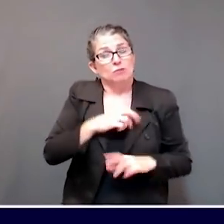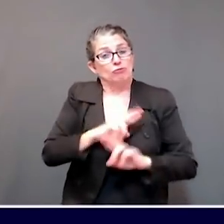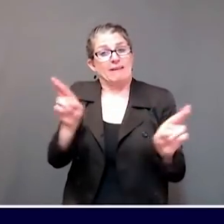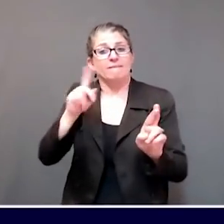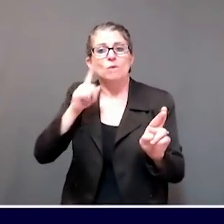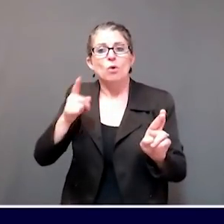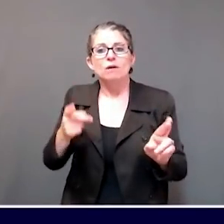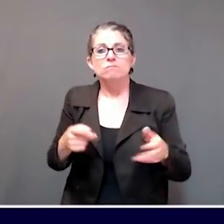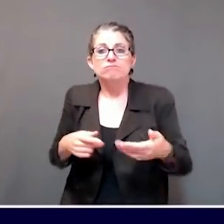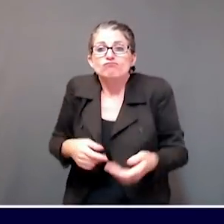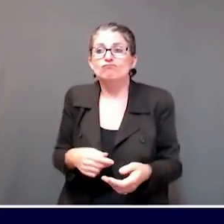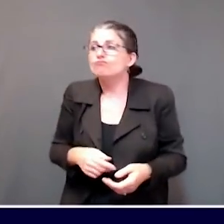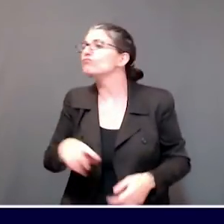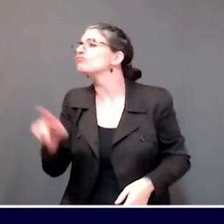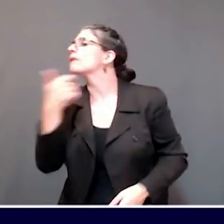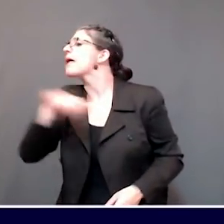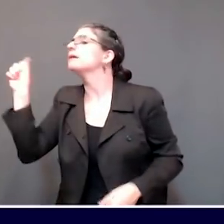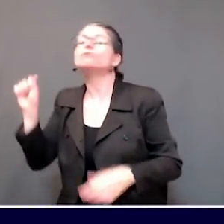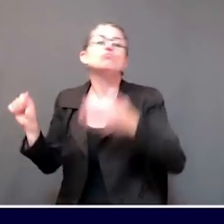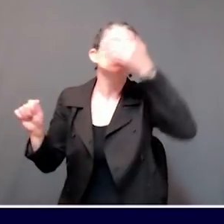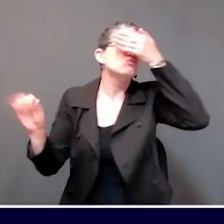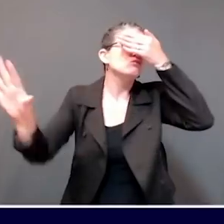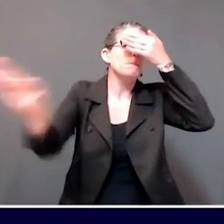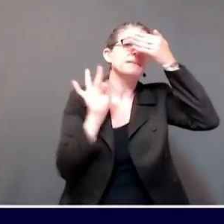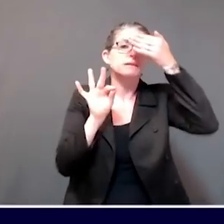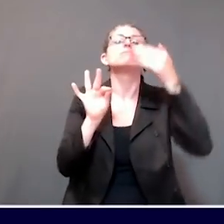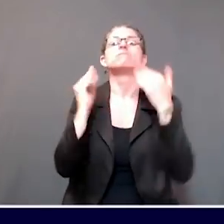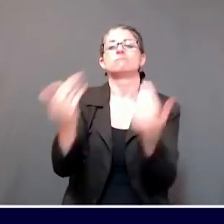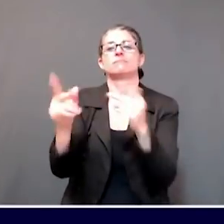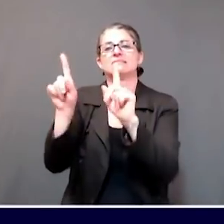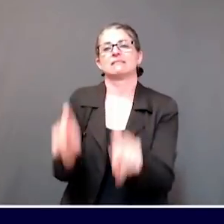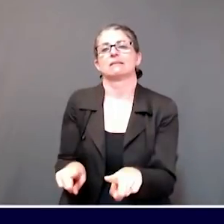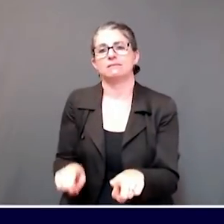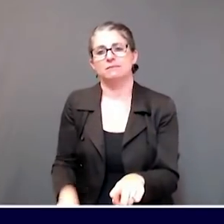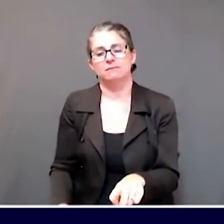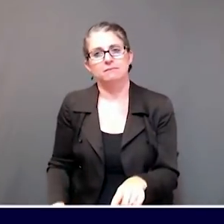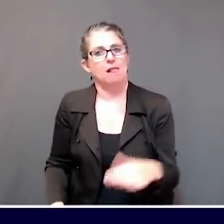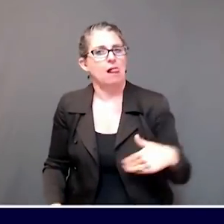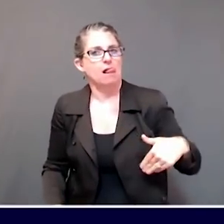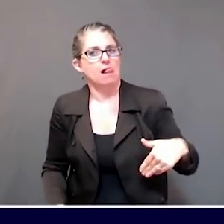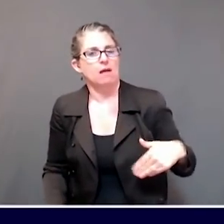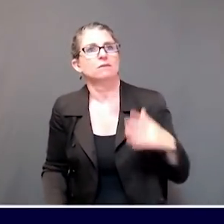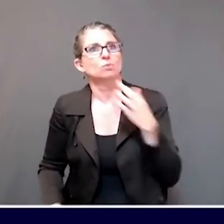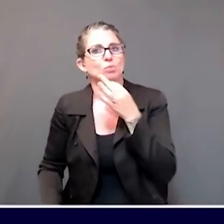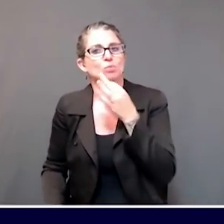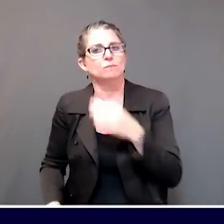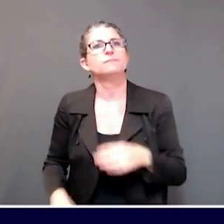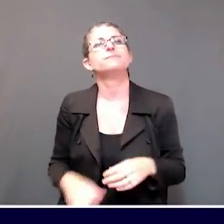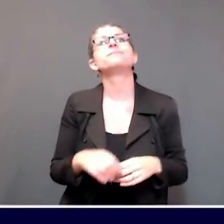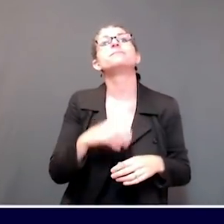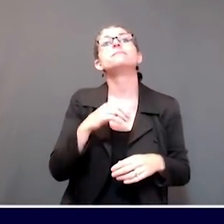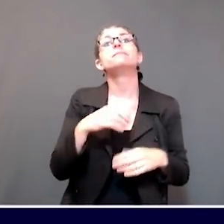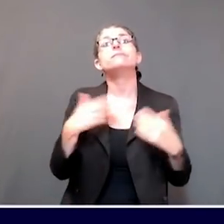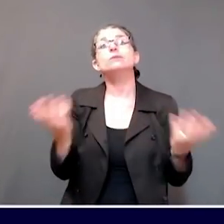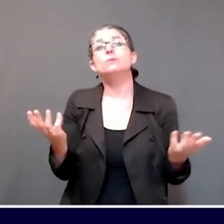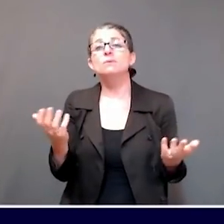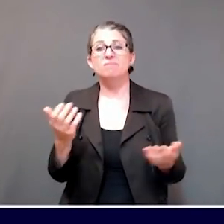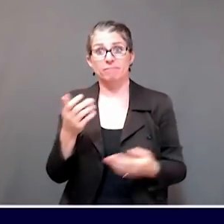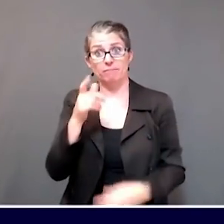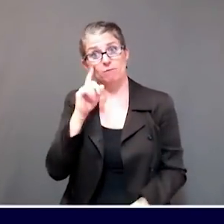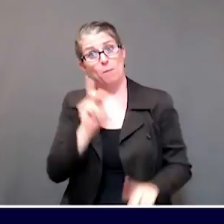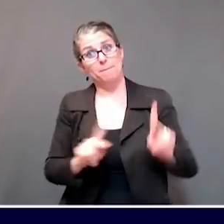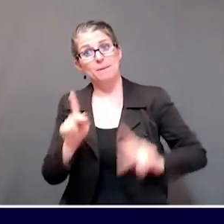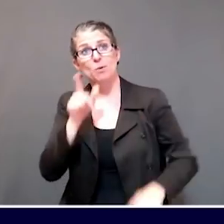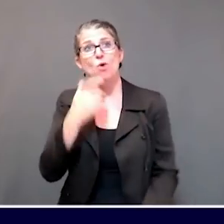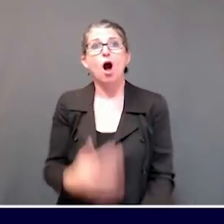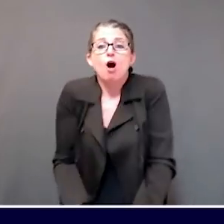cycling through those different levels. But we are trying to say, if you're just curious, if you just want to know if you have COVID-19, that's not a good use